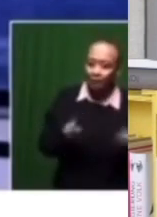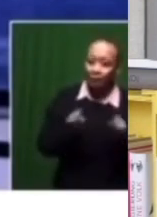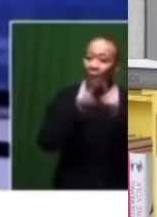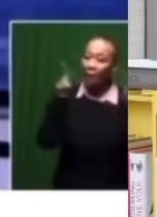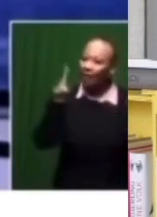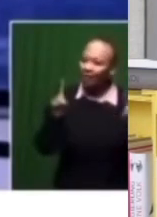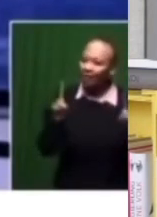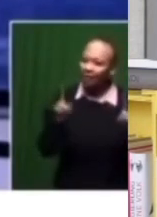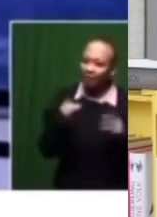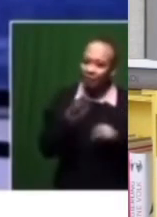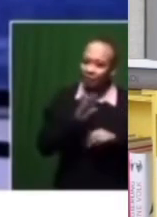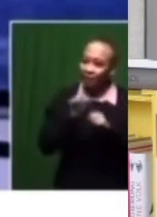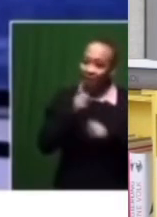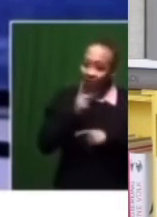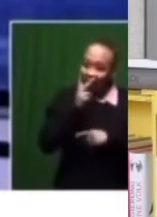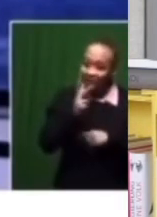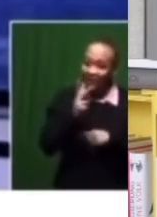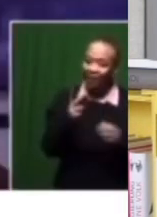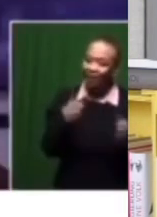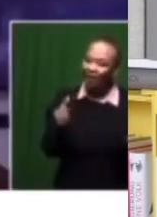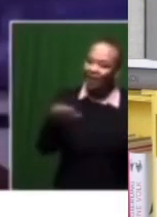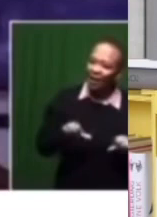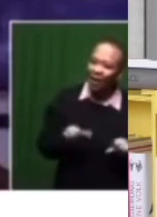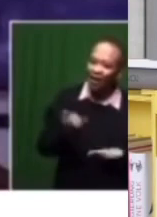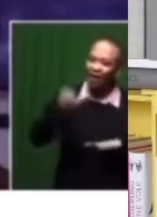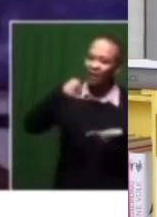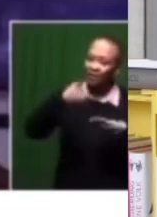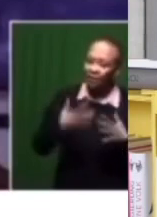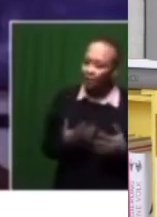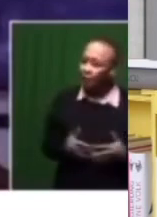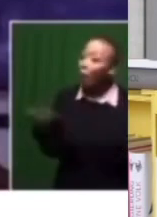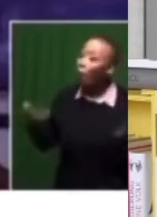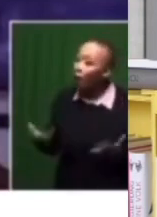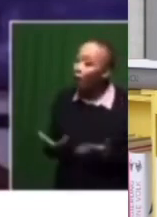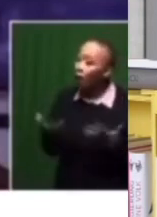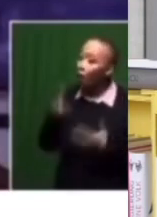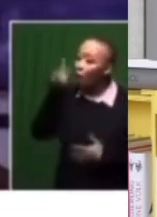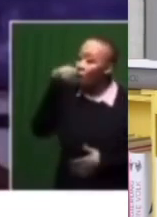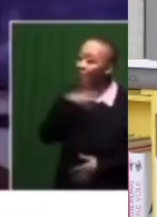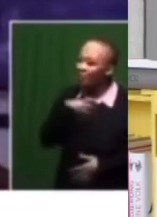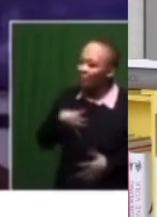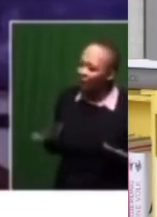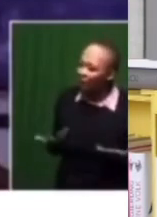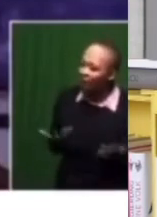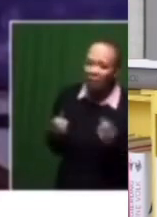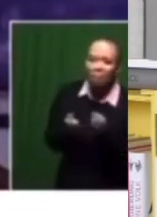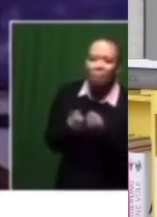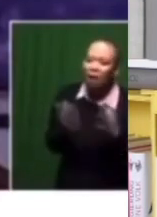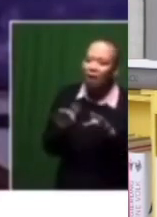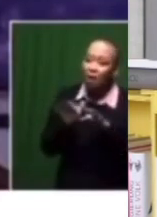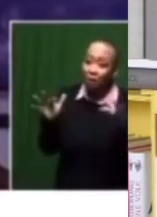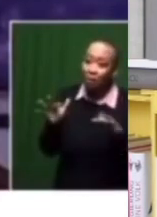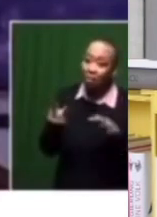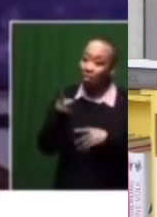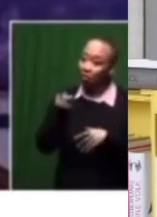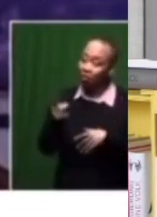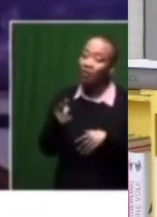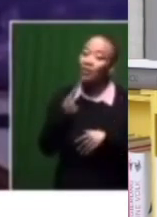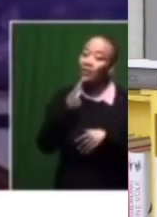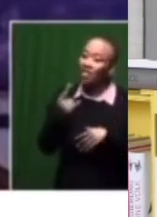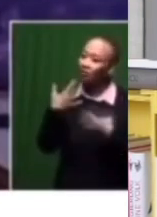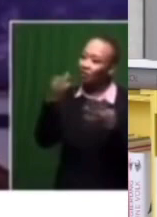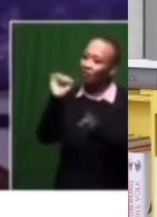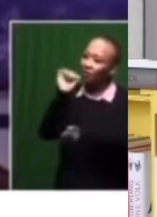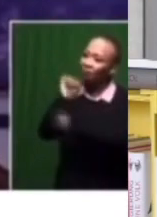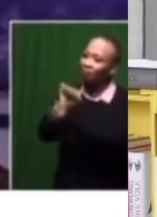on investment. Where? There is in the city. Where, Mr. Mayor? How many people have you There is. convicted as a result There of